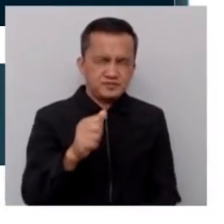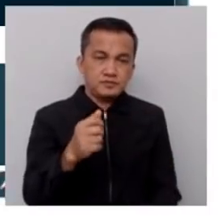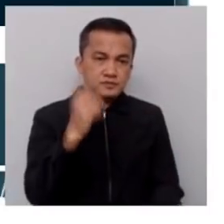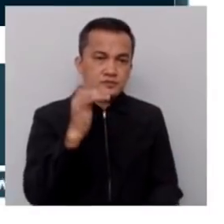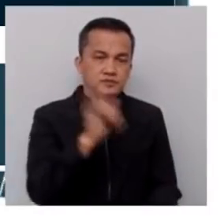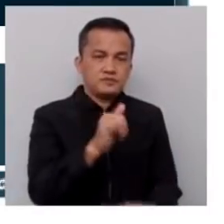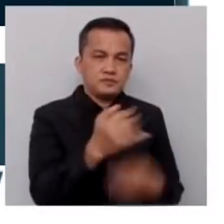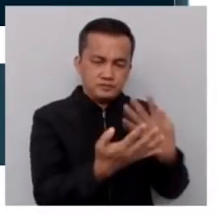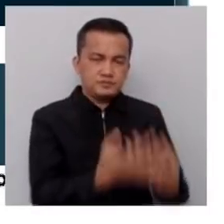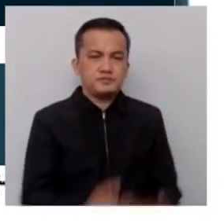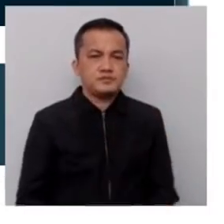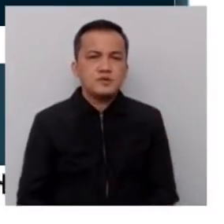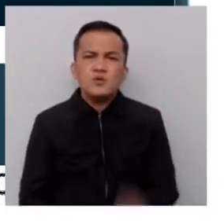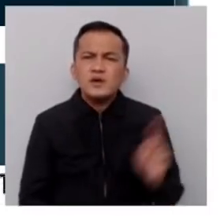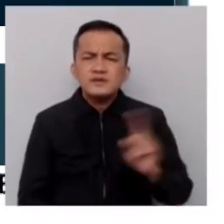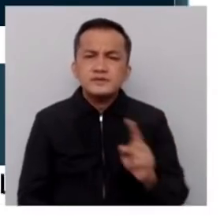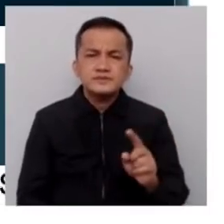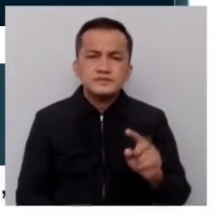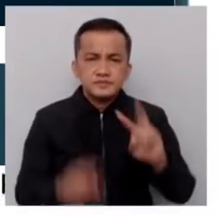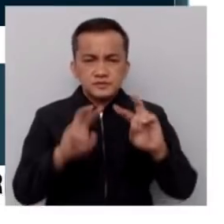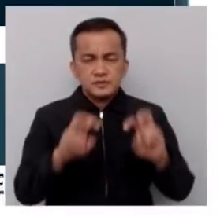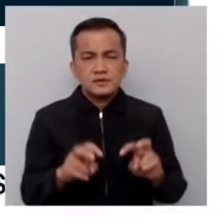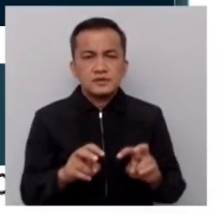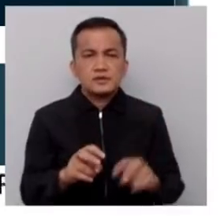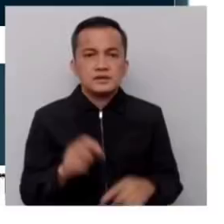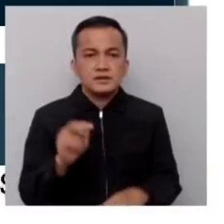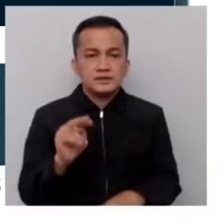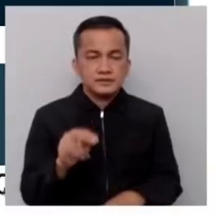has to be investigated upon? Ang kailangan dito ay